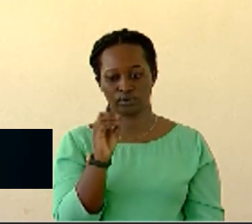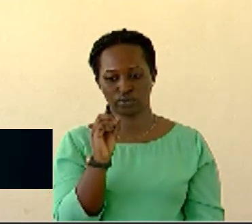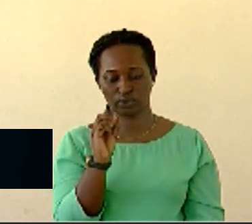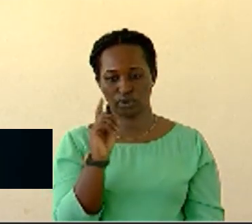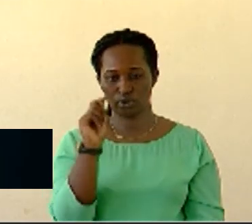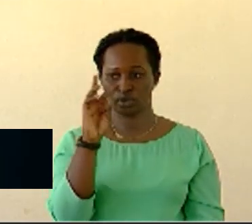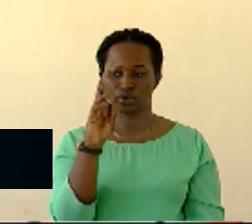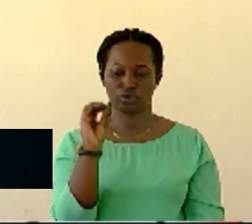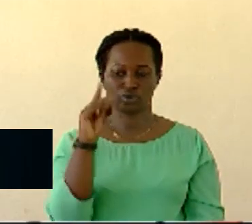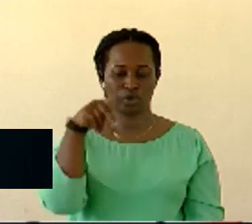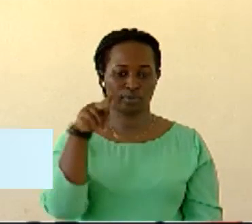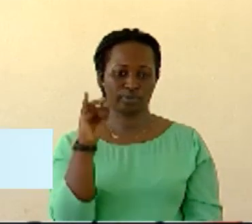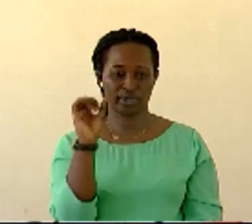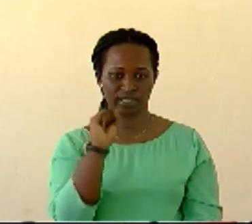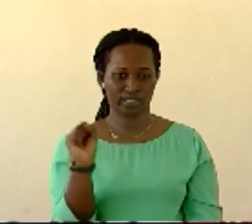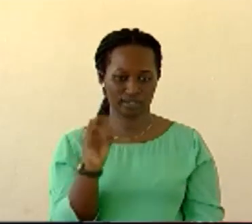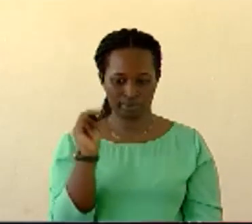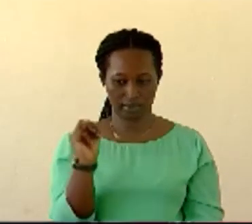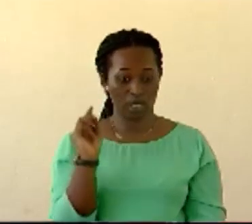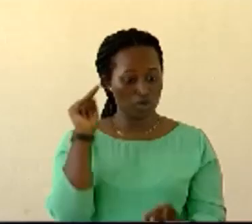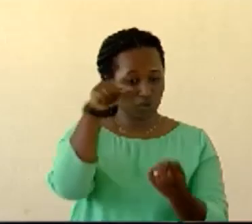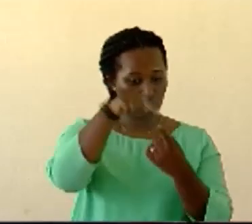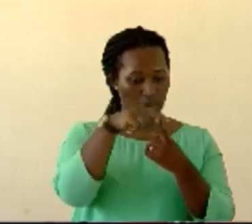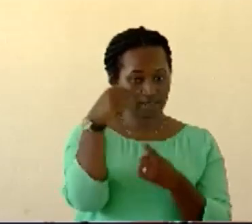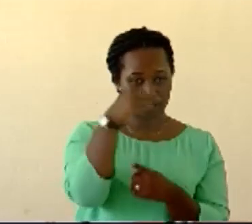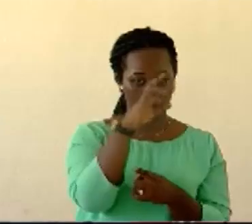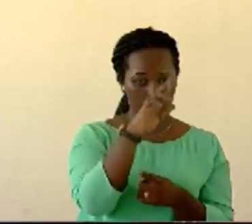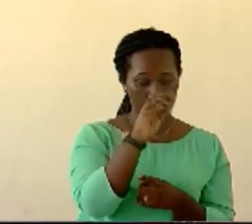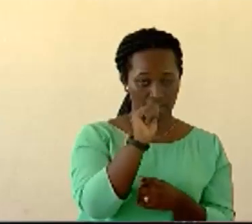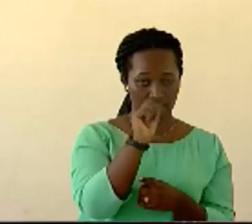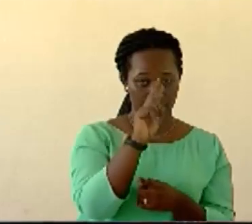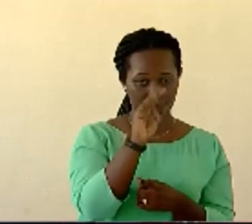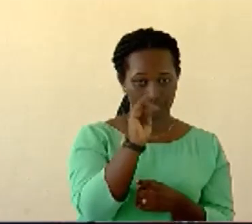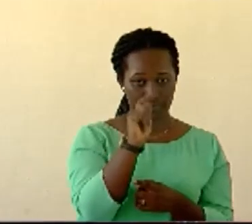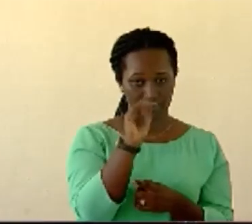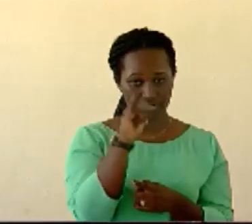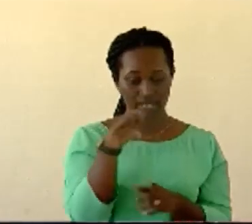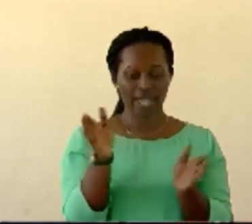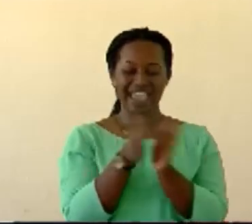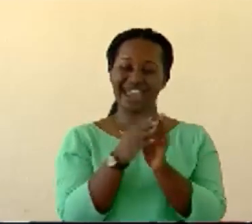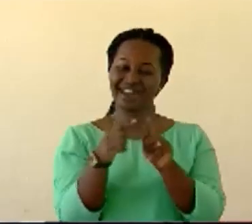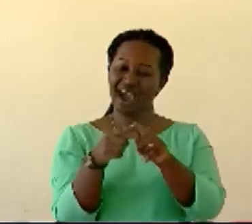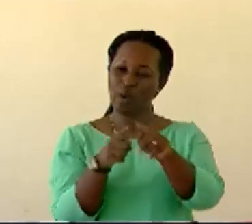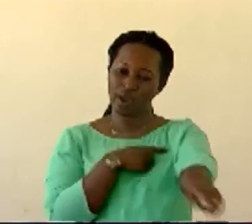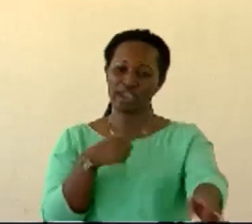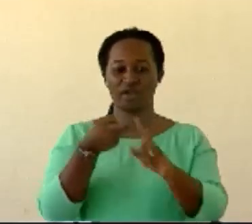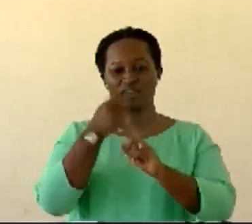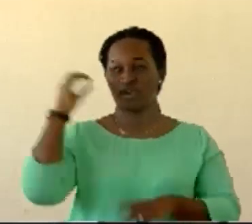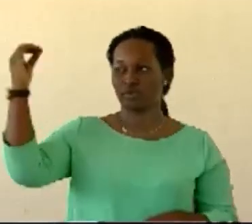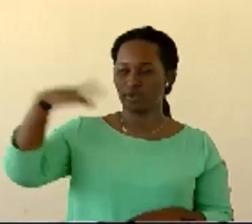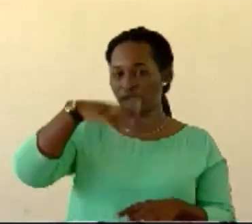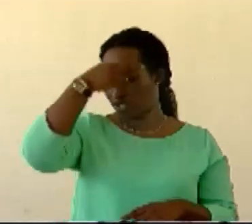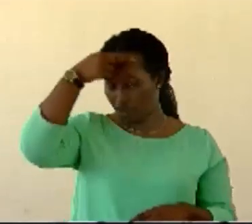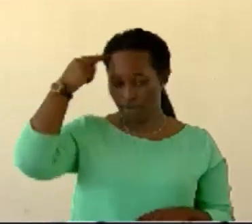Roots grow towards gravity and away from the sun. That's why we say negative